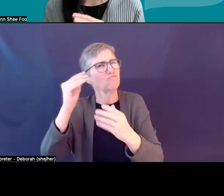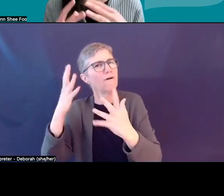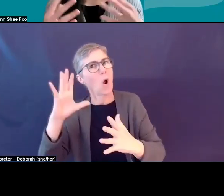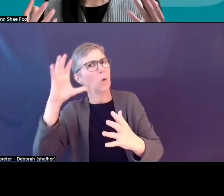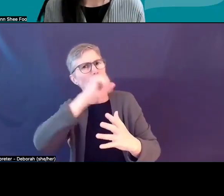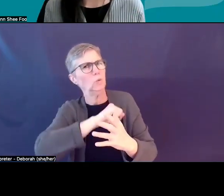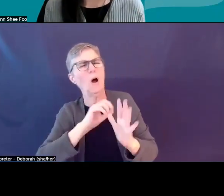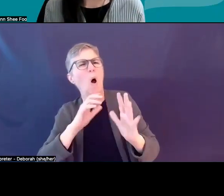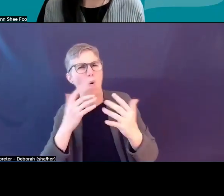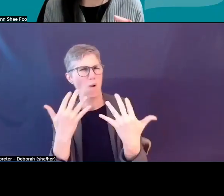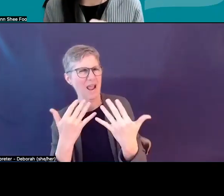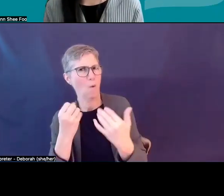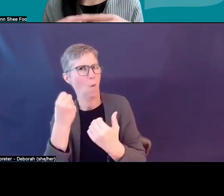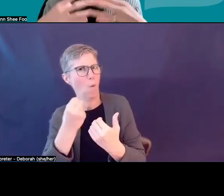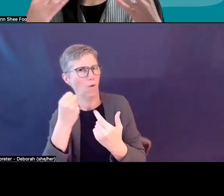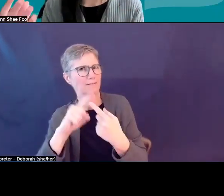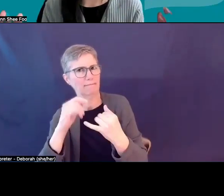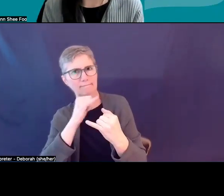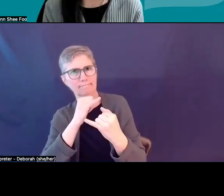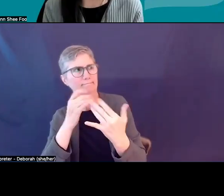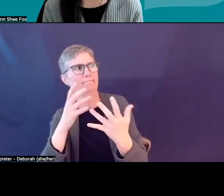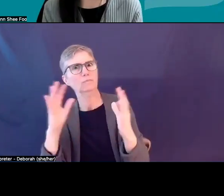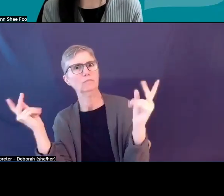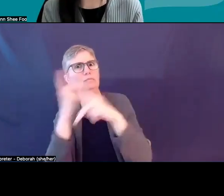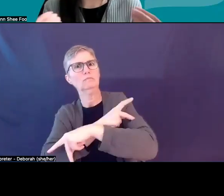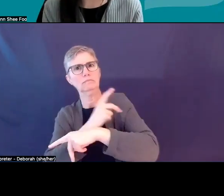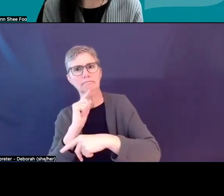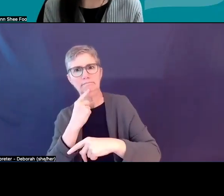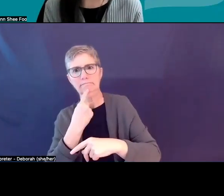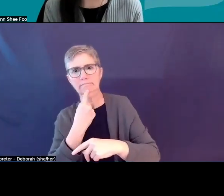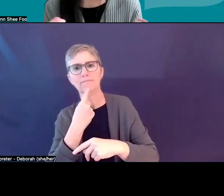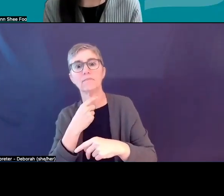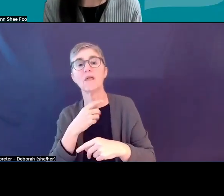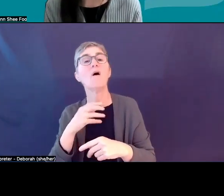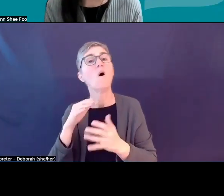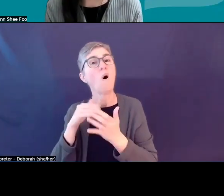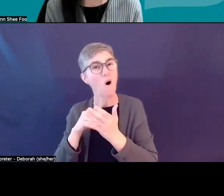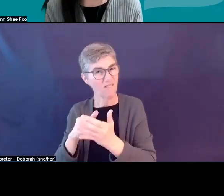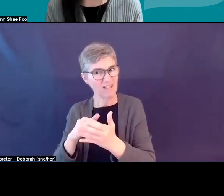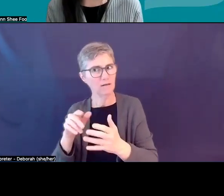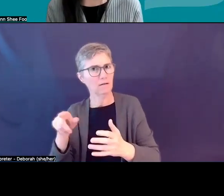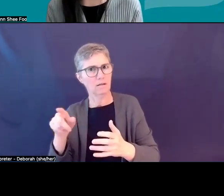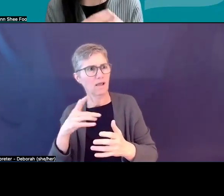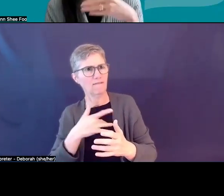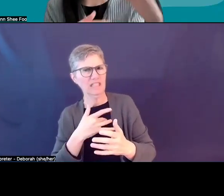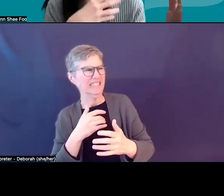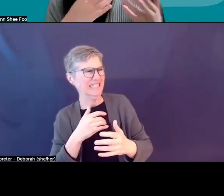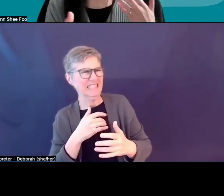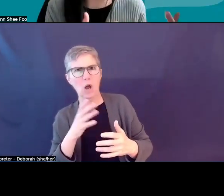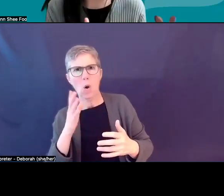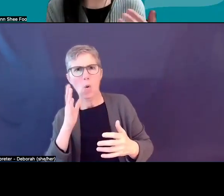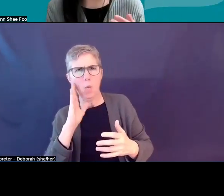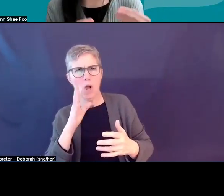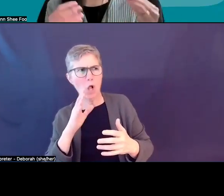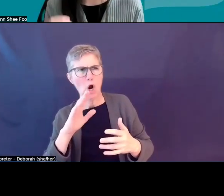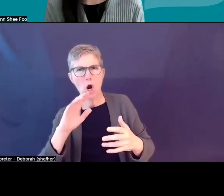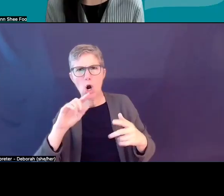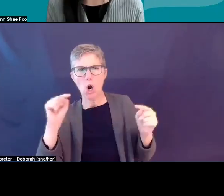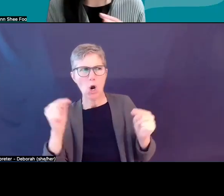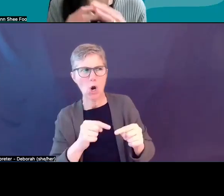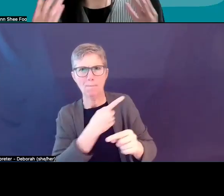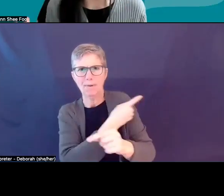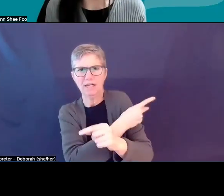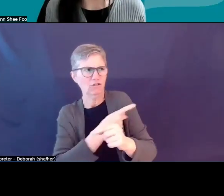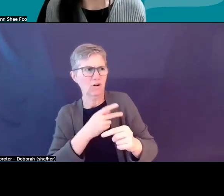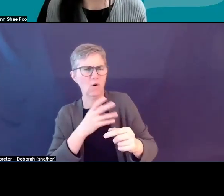that patients maybe will refuse, or this might be a potentially coercive or challenging conversation that might damage rapport, and